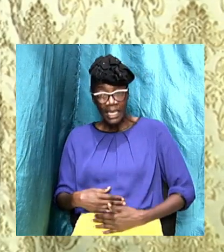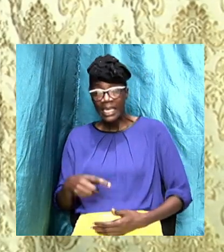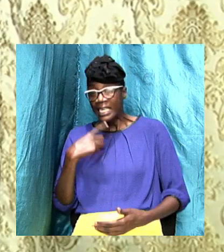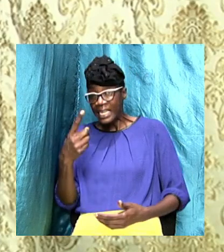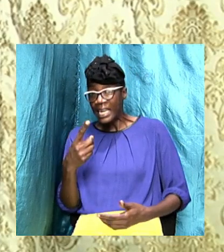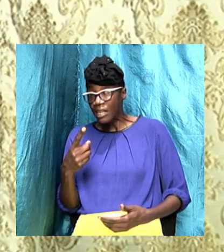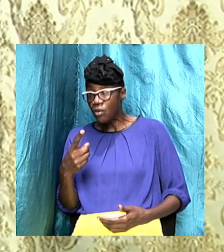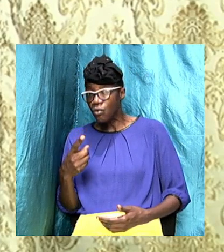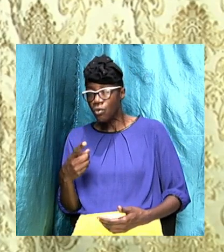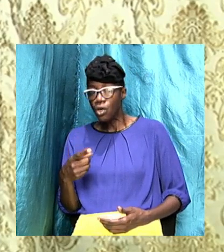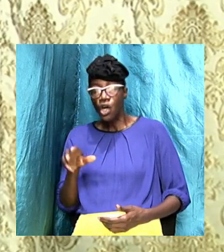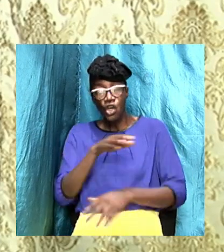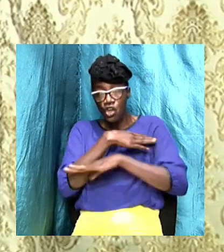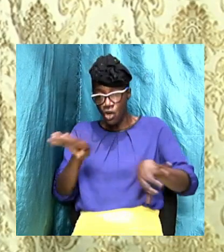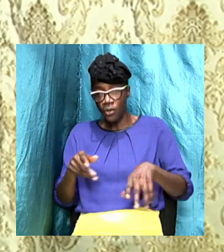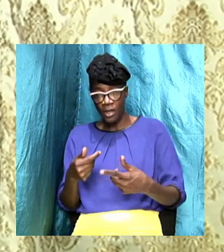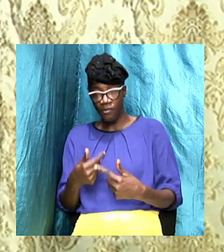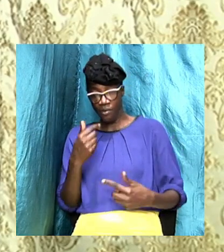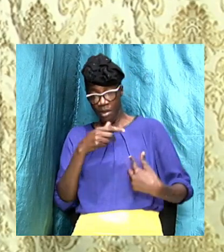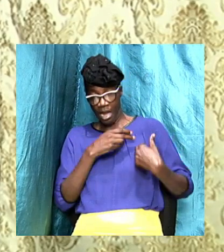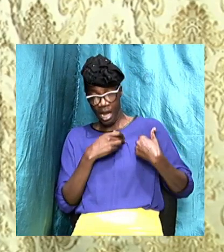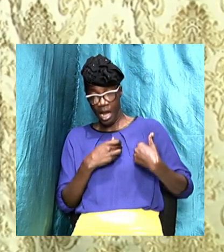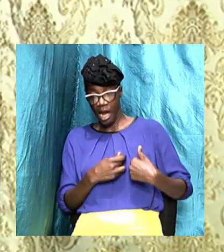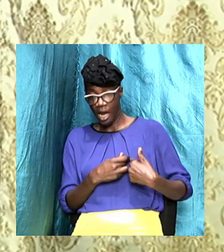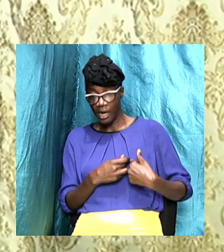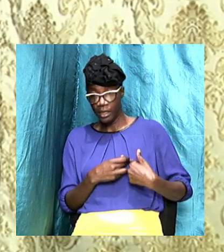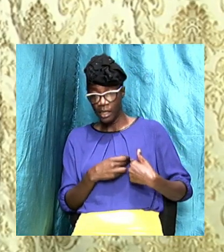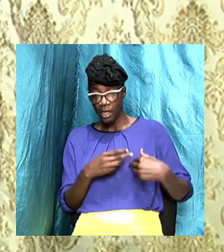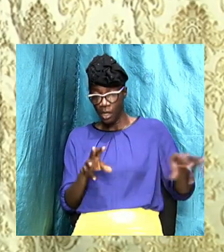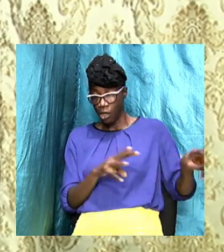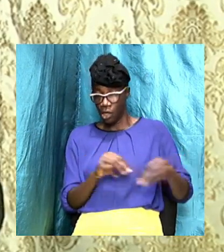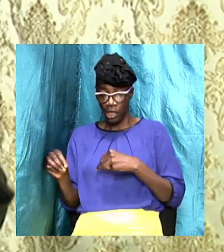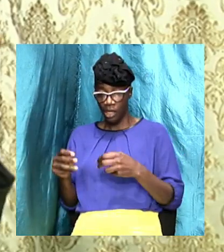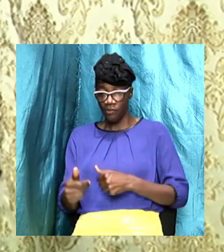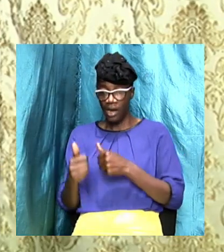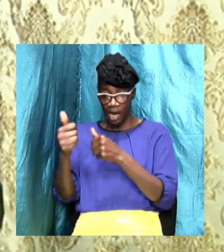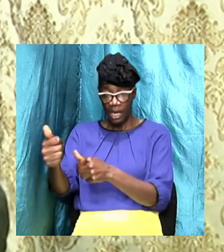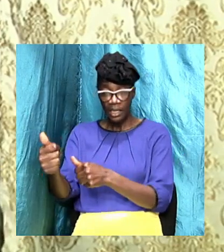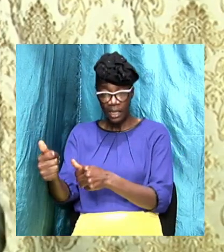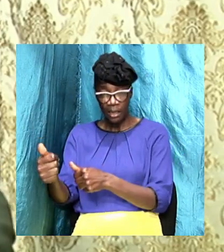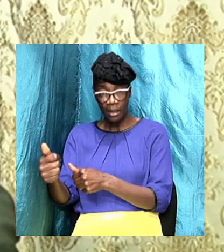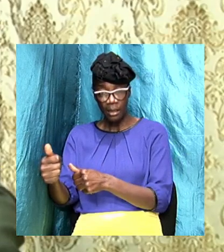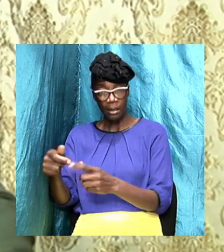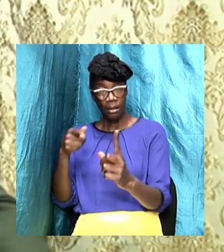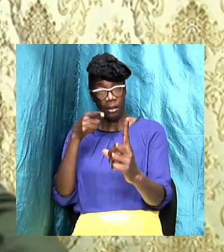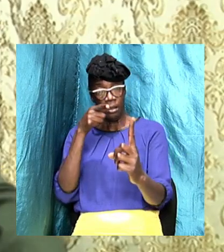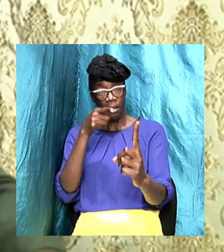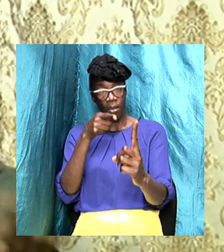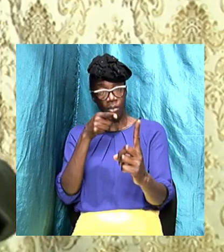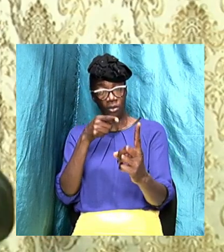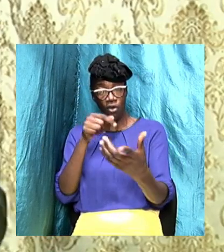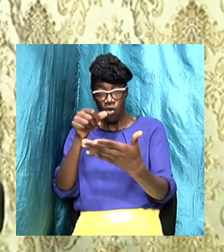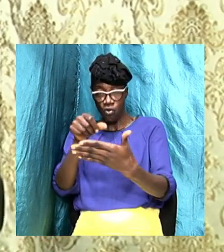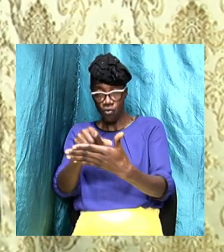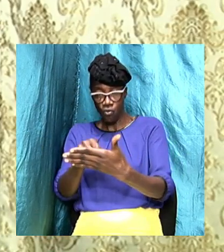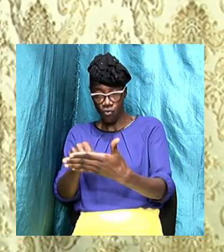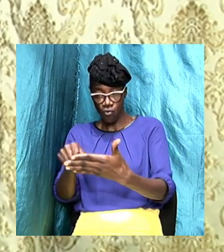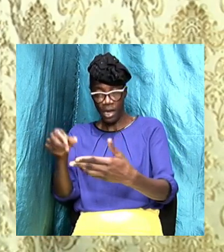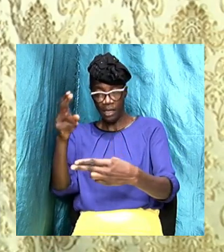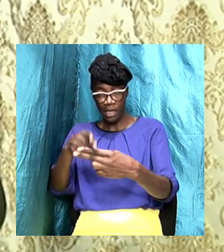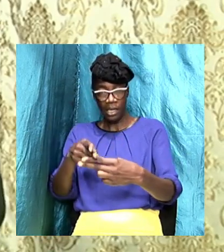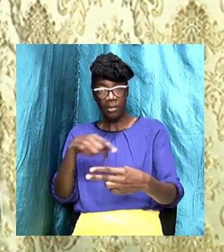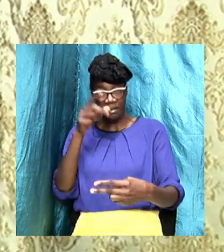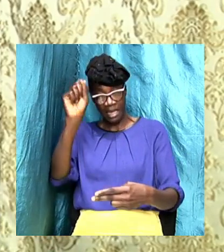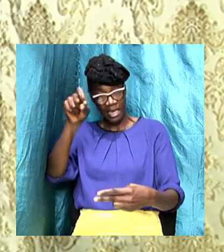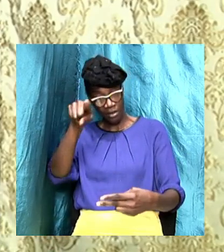know, there's nothing from your heart. Amen. And then when you leave the altar, no, them say, "Look here, they write on your name and say, yes, you are